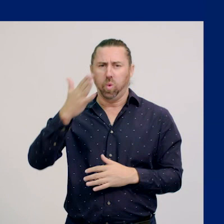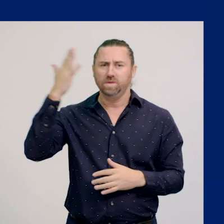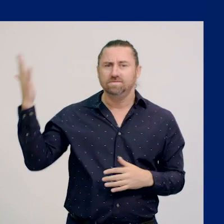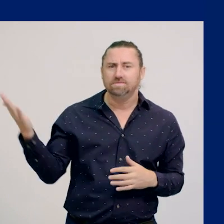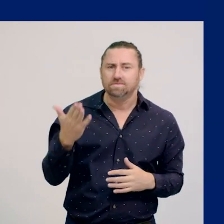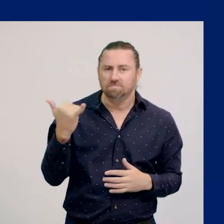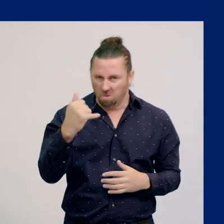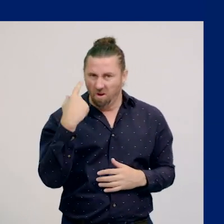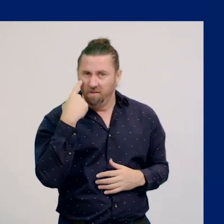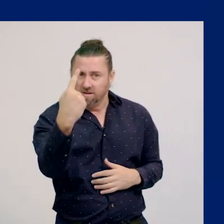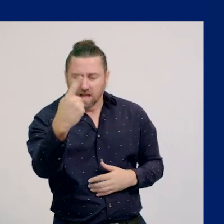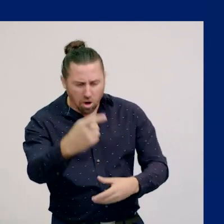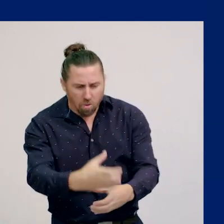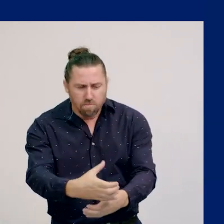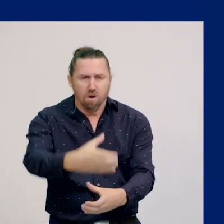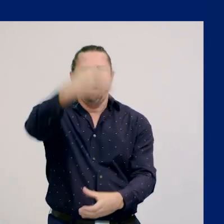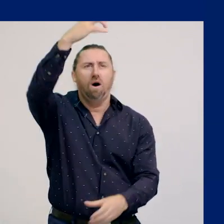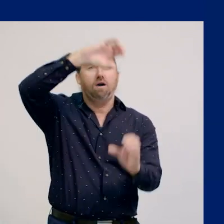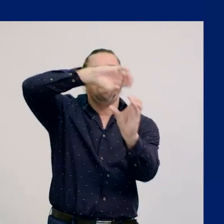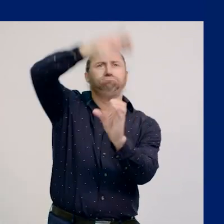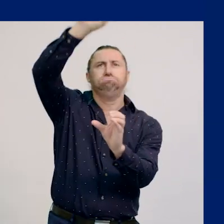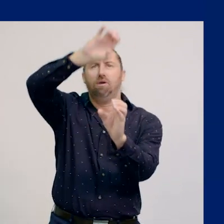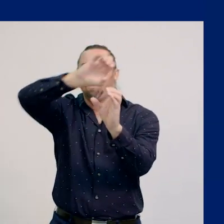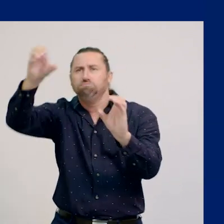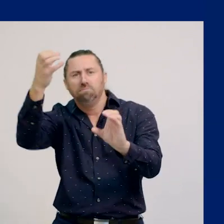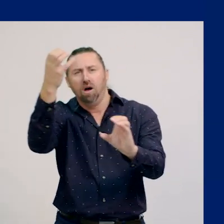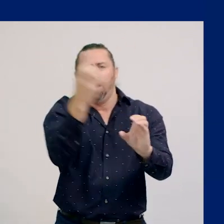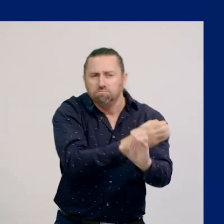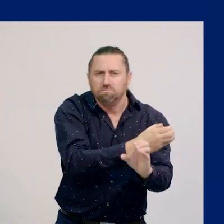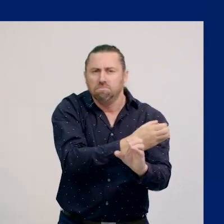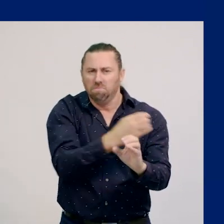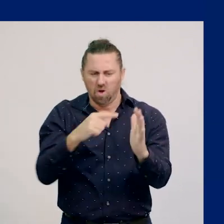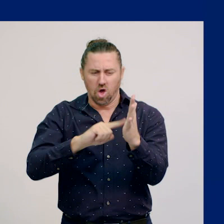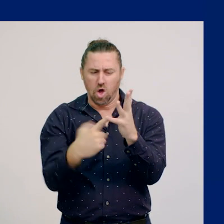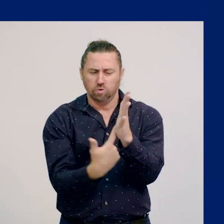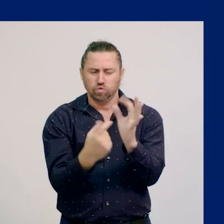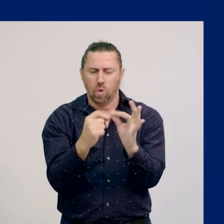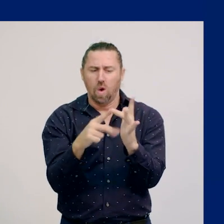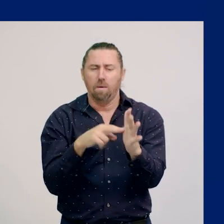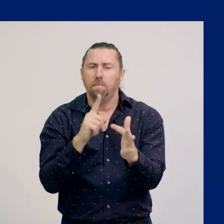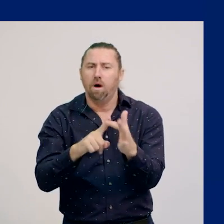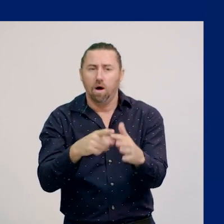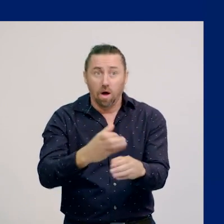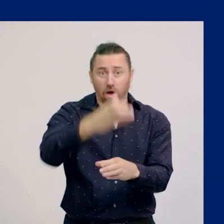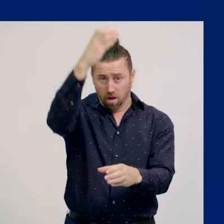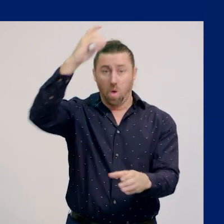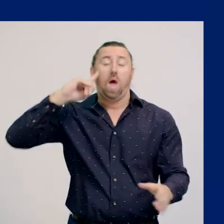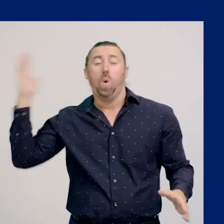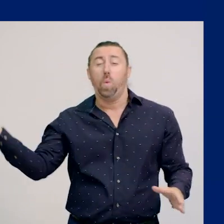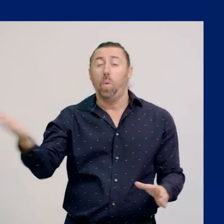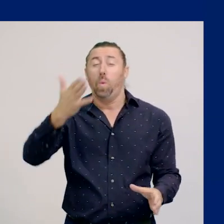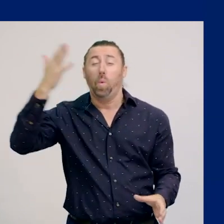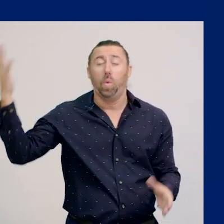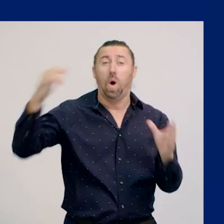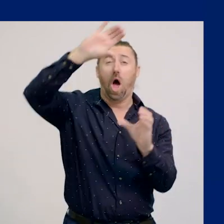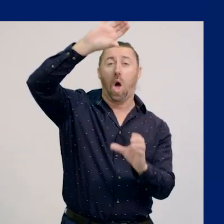you've seen large wind turbines like these. When the wind blows, it causes the blades